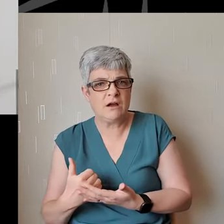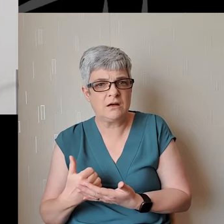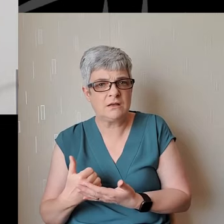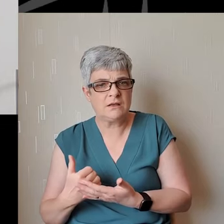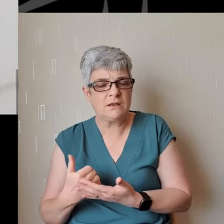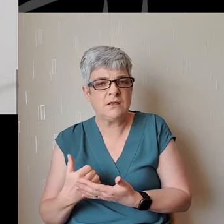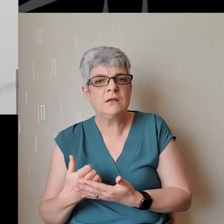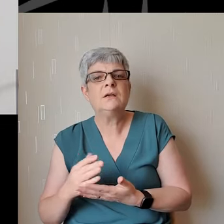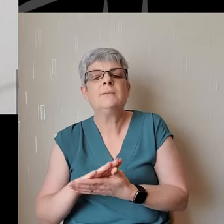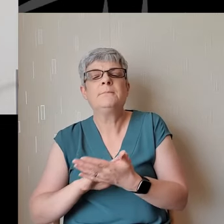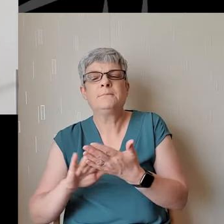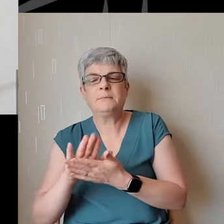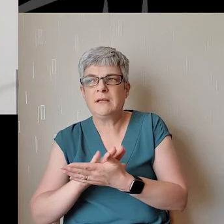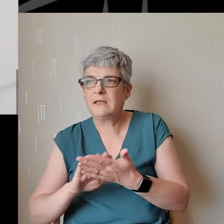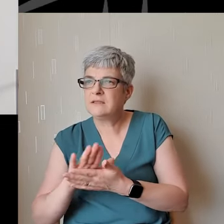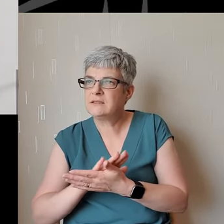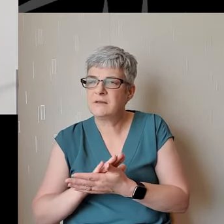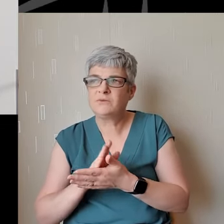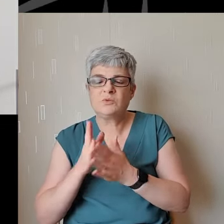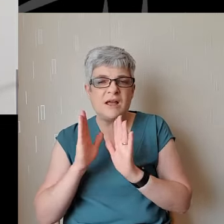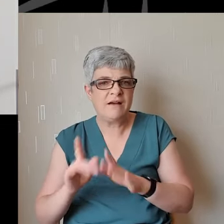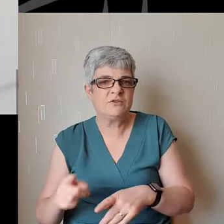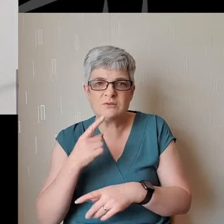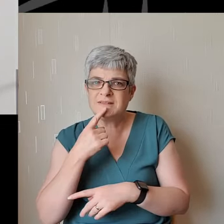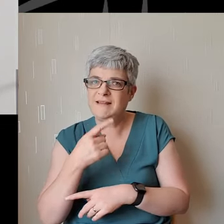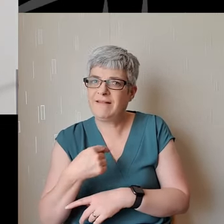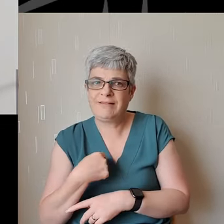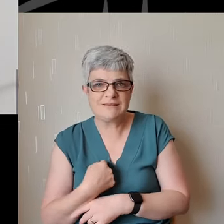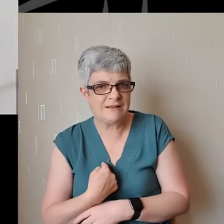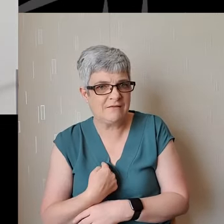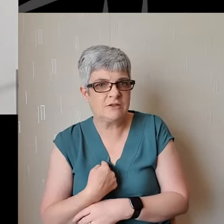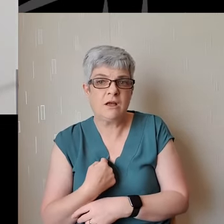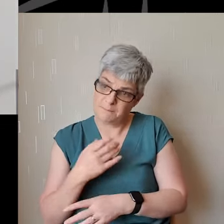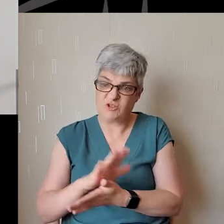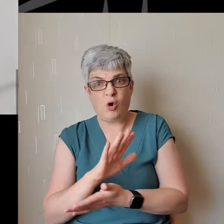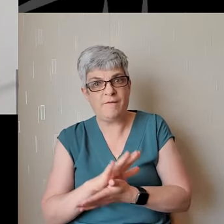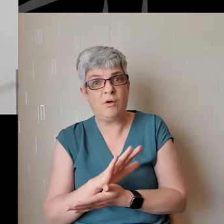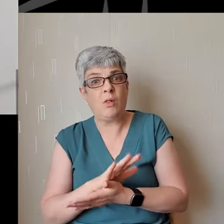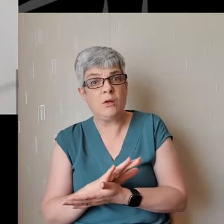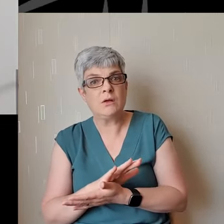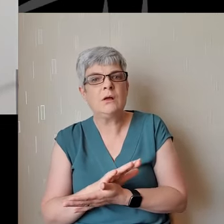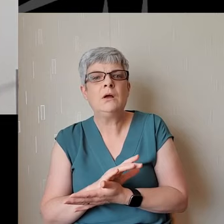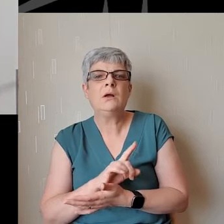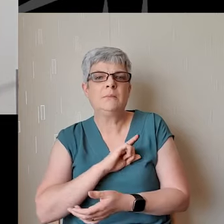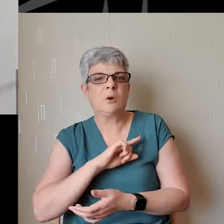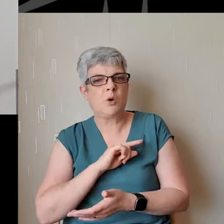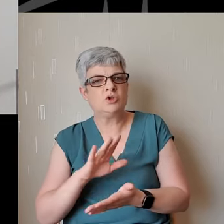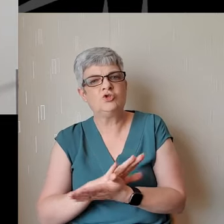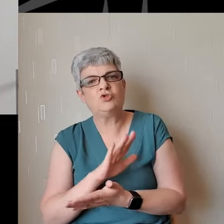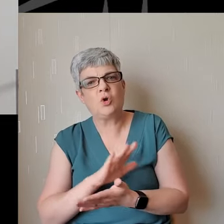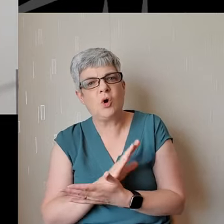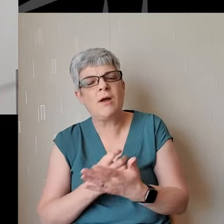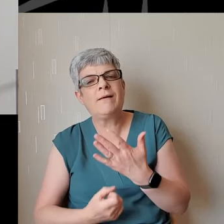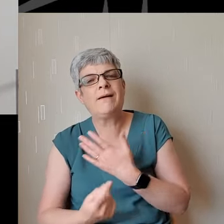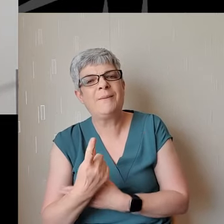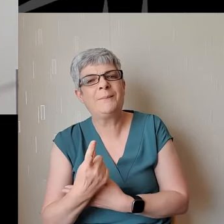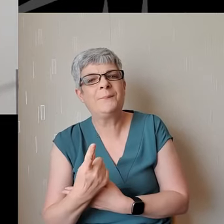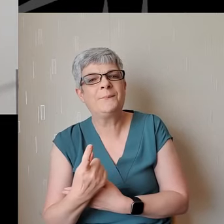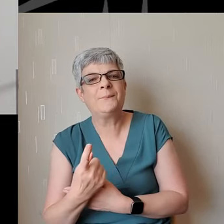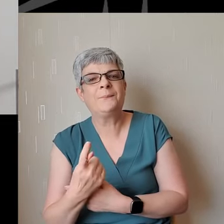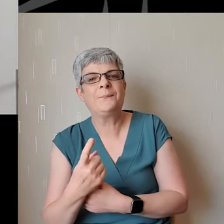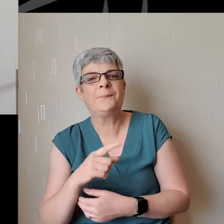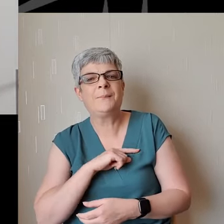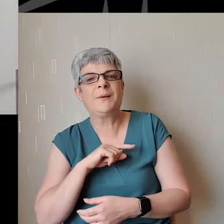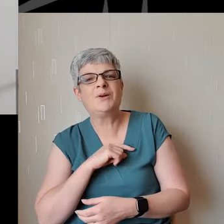that means that we don't even have to tell ourselves to be joyful. Joy comes when we know that that's whose